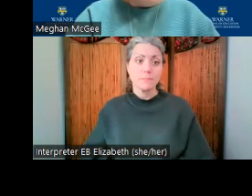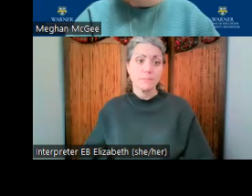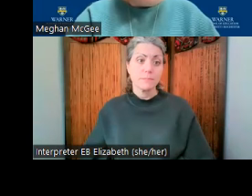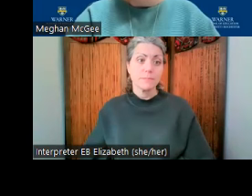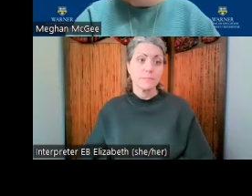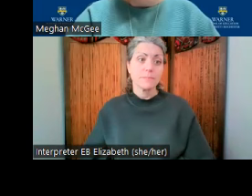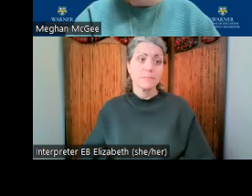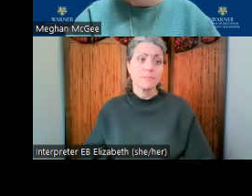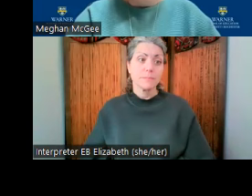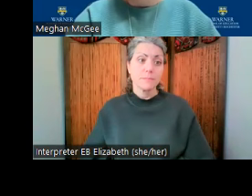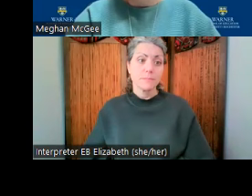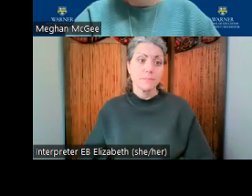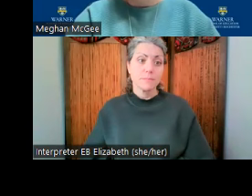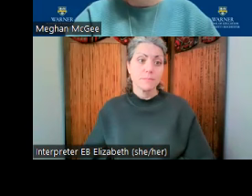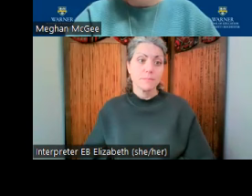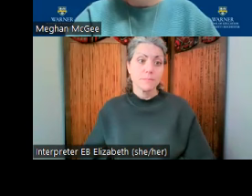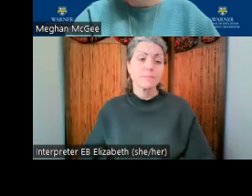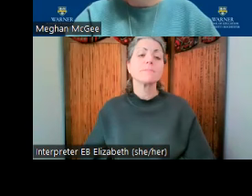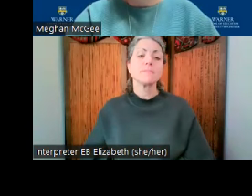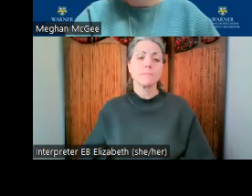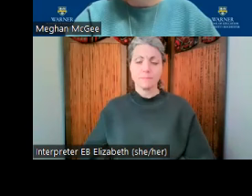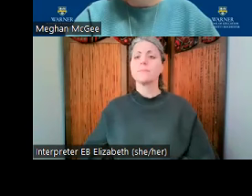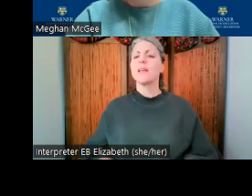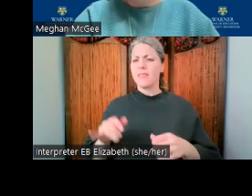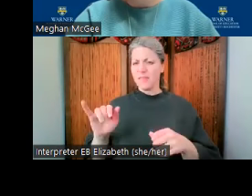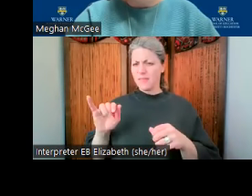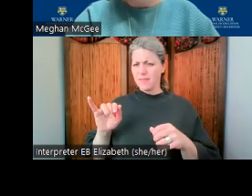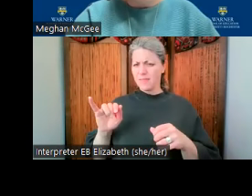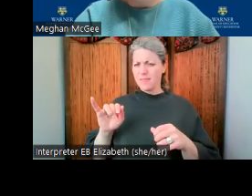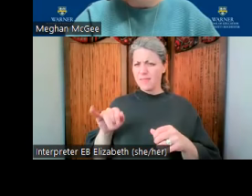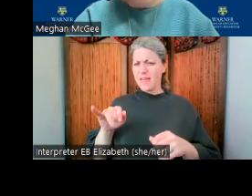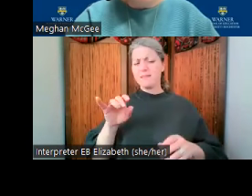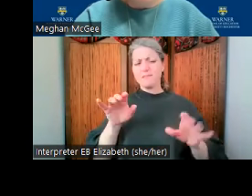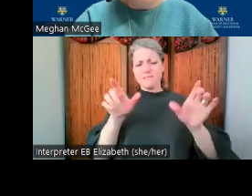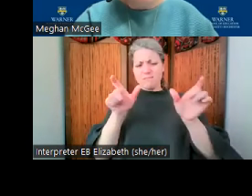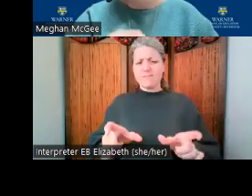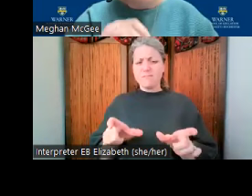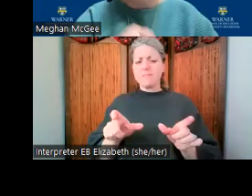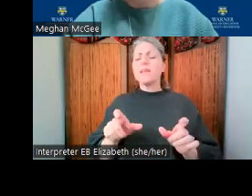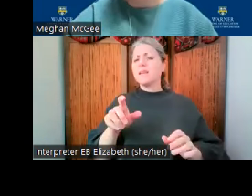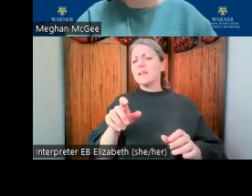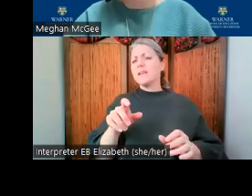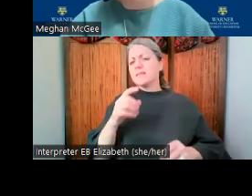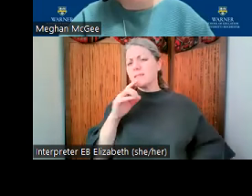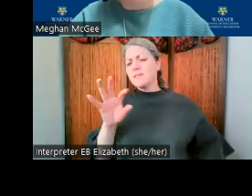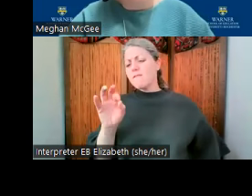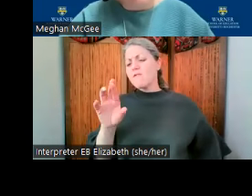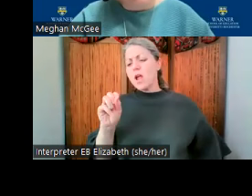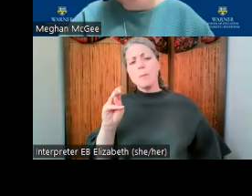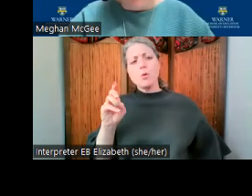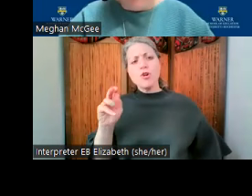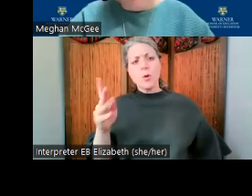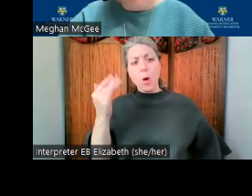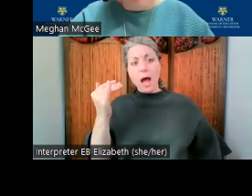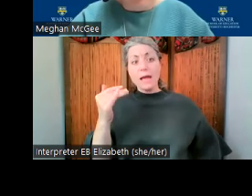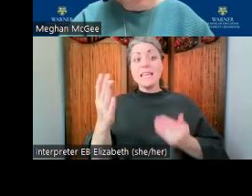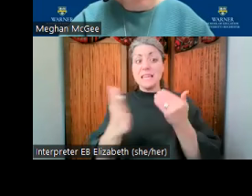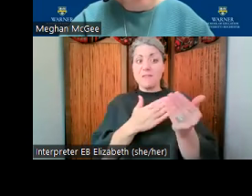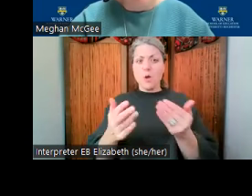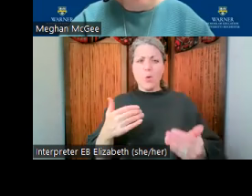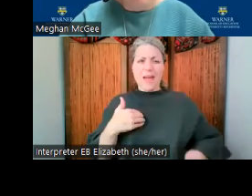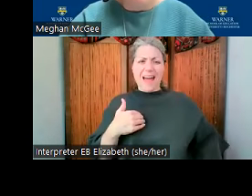I say framework because despite developmental trauma being proposed to the Diagnostic and Statistical Manual 5, which